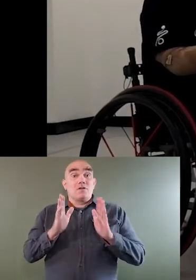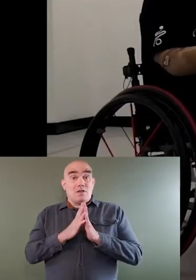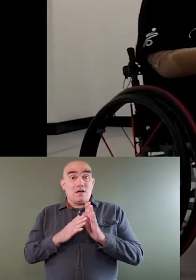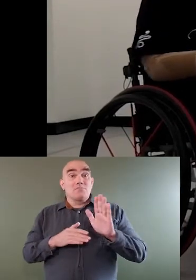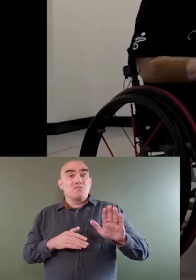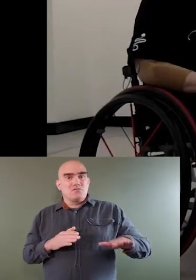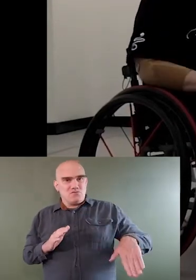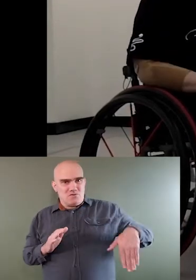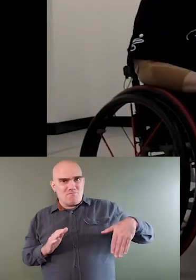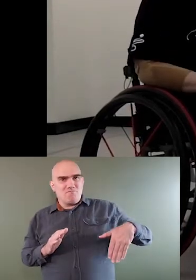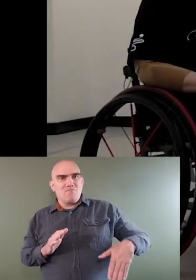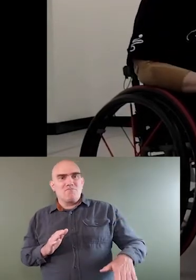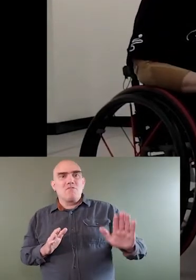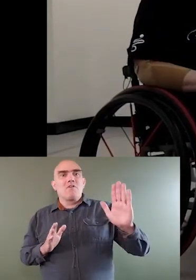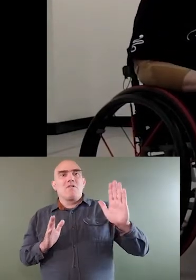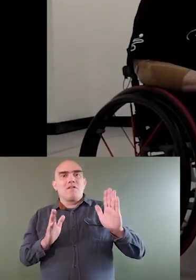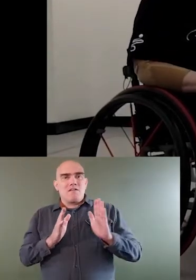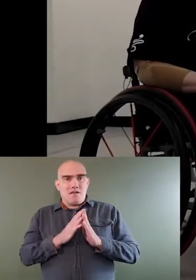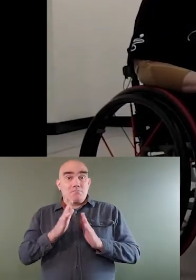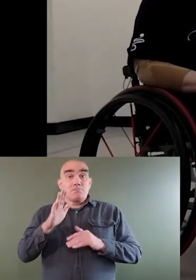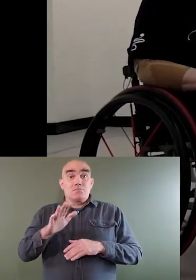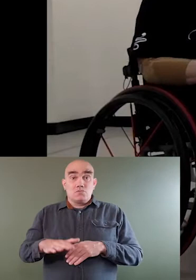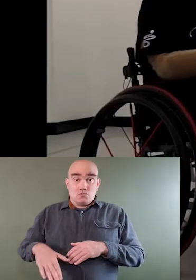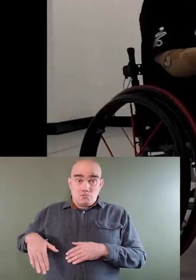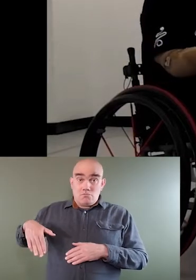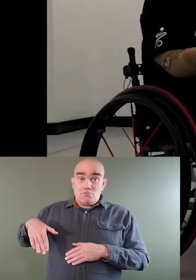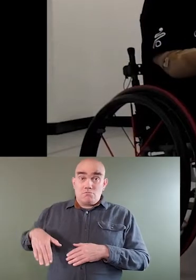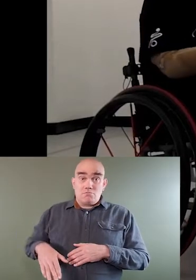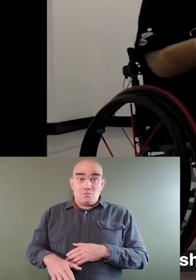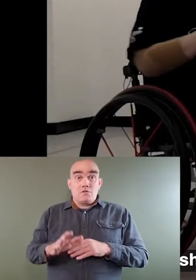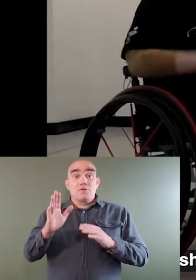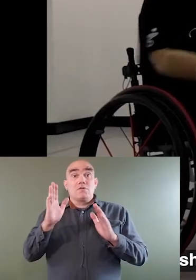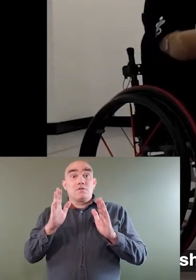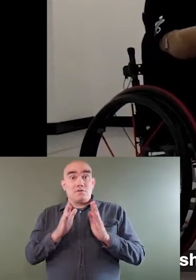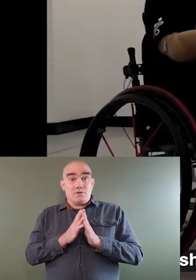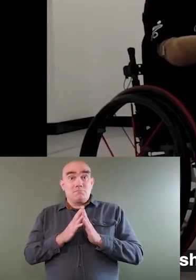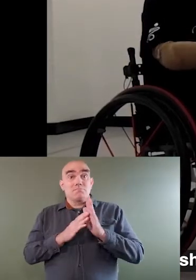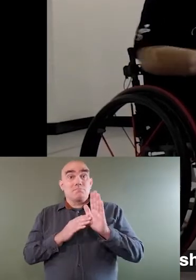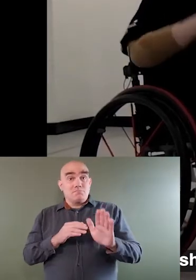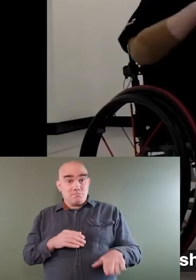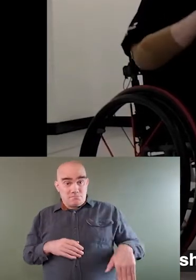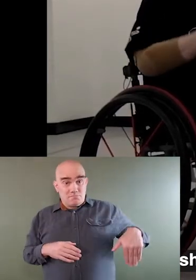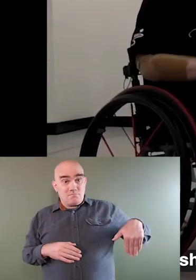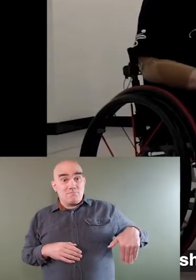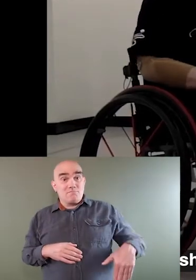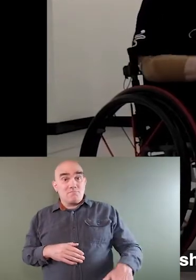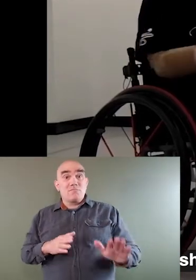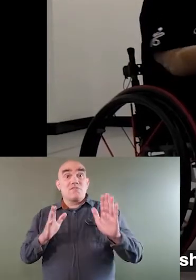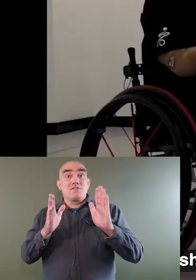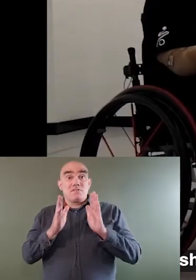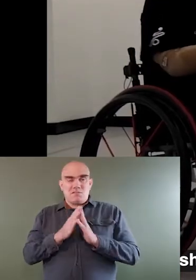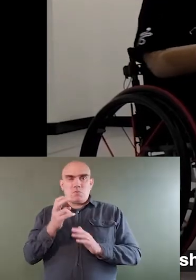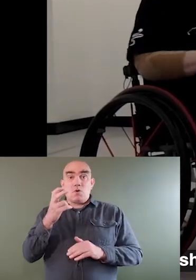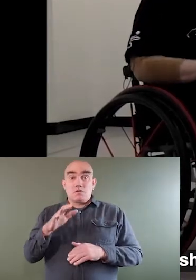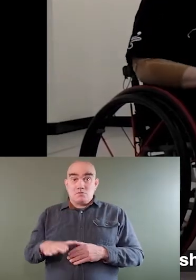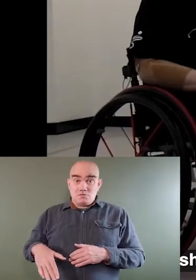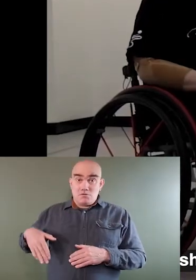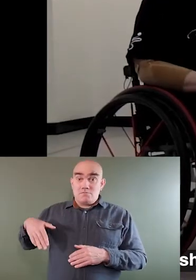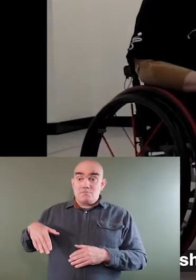clap. Shuffle, step. Let's do 2 times. Shuffle, step,